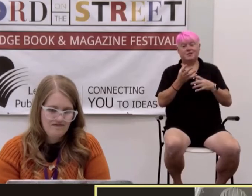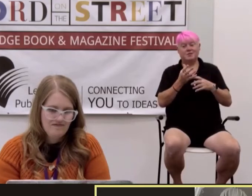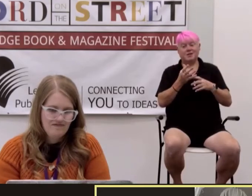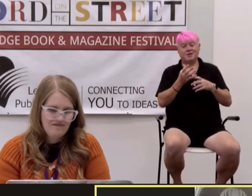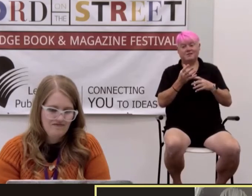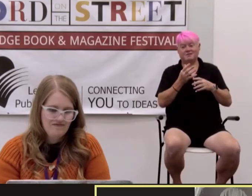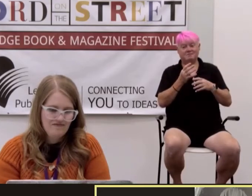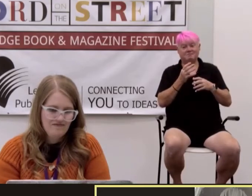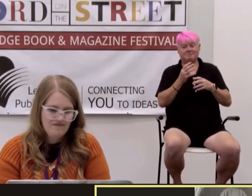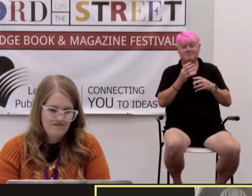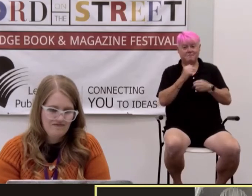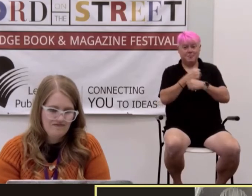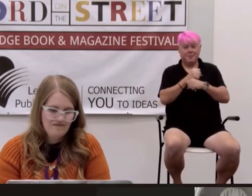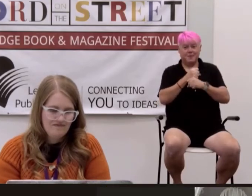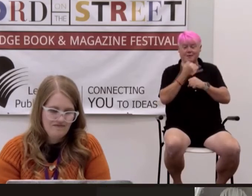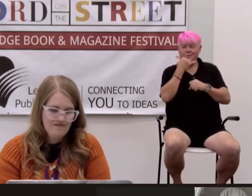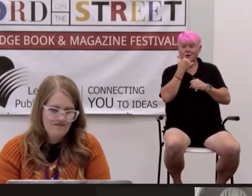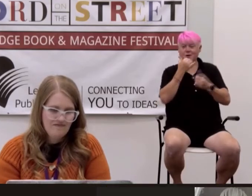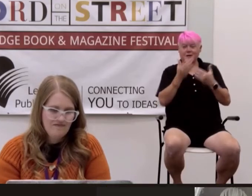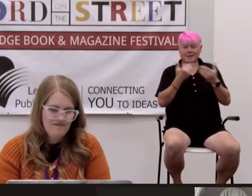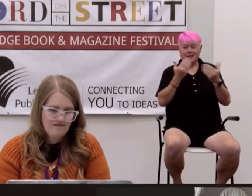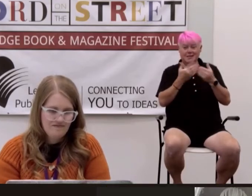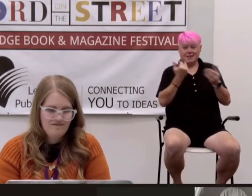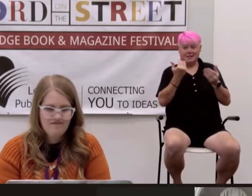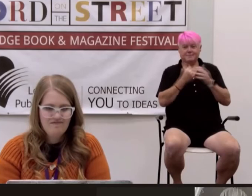snap and that sauce in a snap. Yeah.